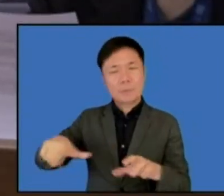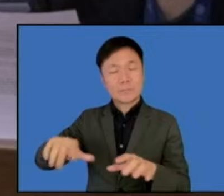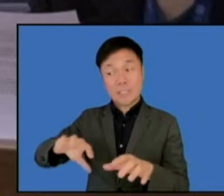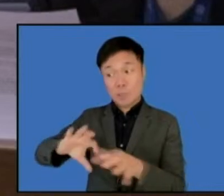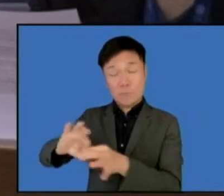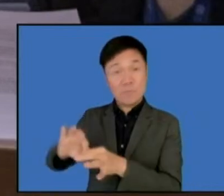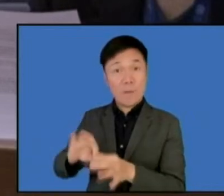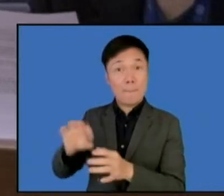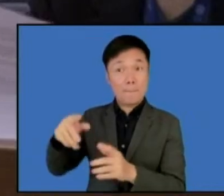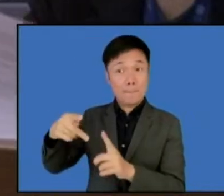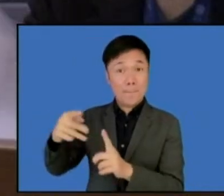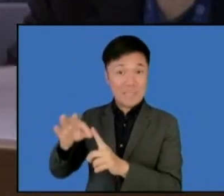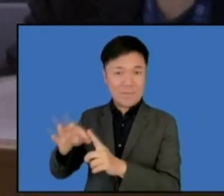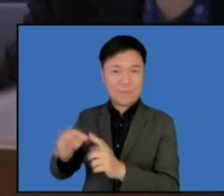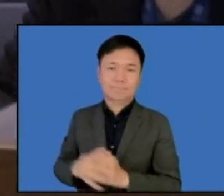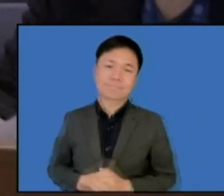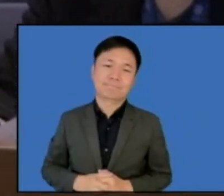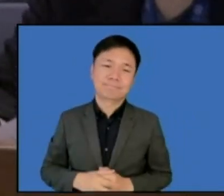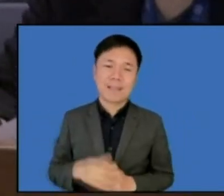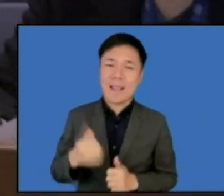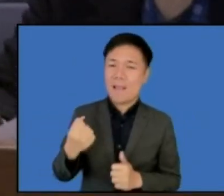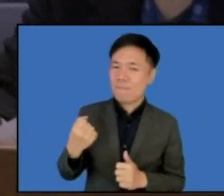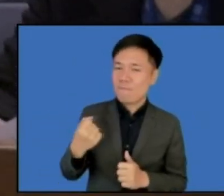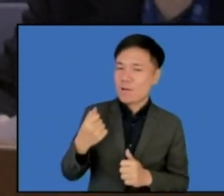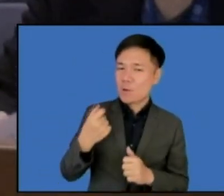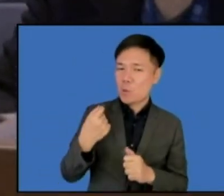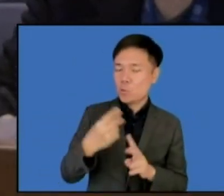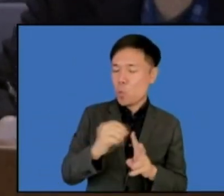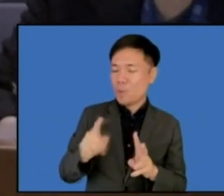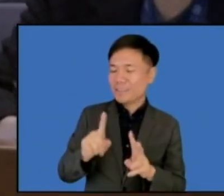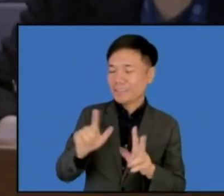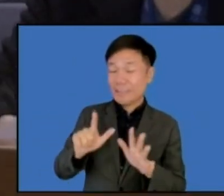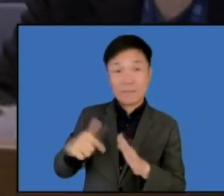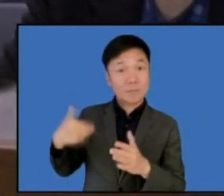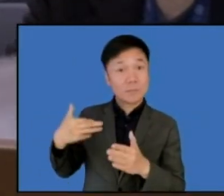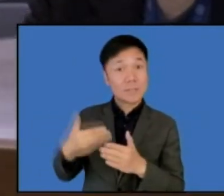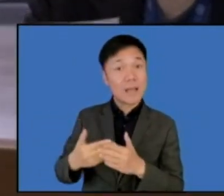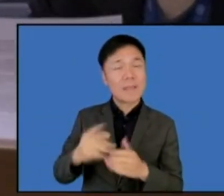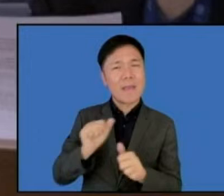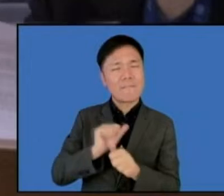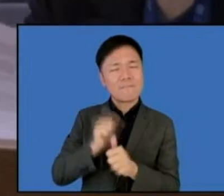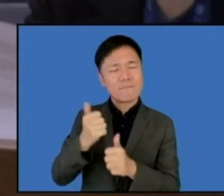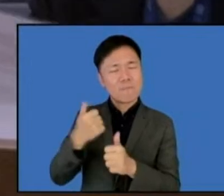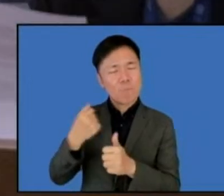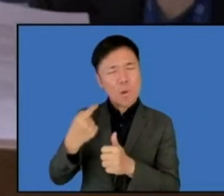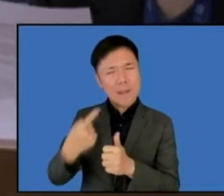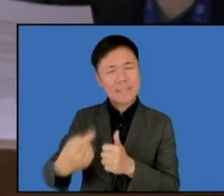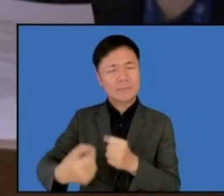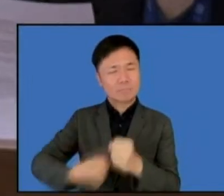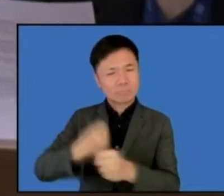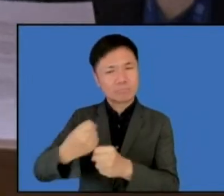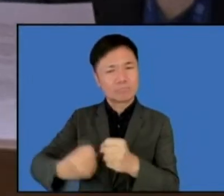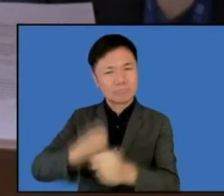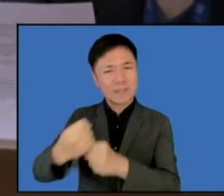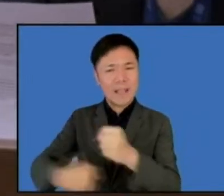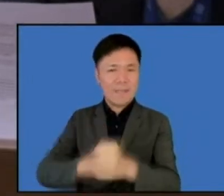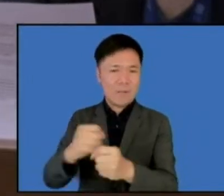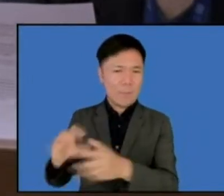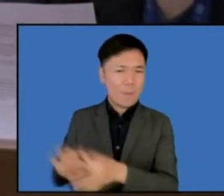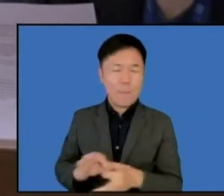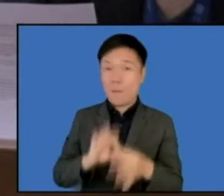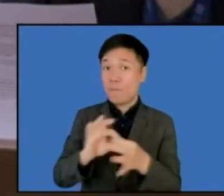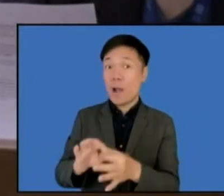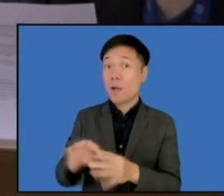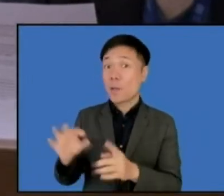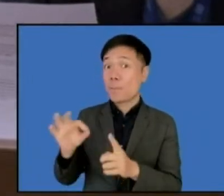Labor Mobility Annual Meeting provides an important forum to advance cooperation on labor mobility across the Pacific. Since the last review, the